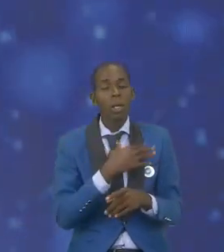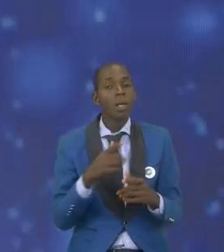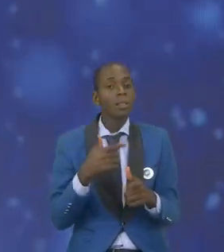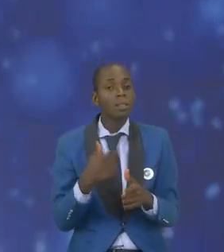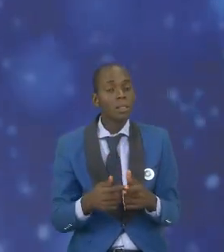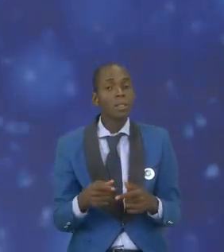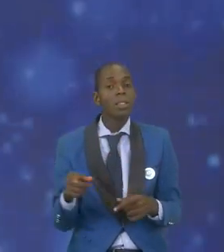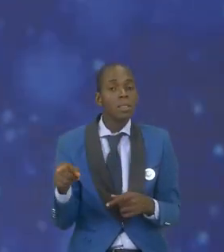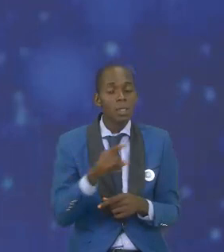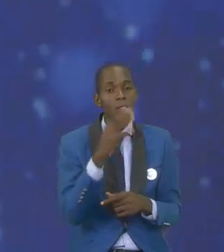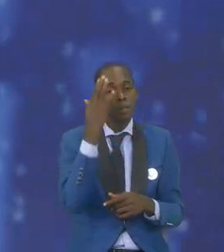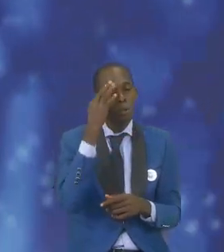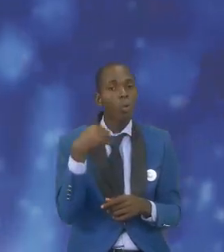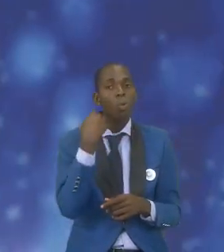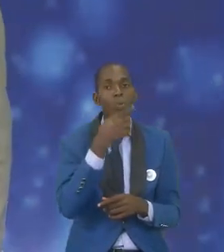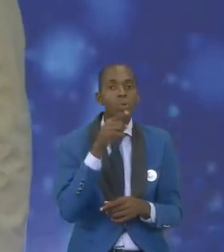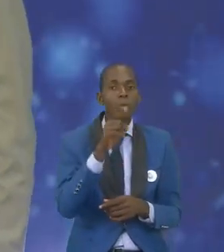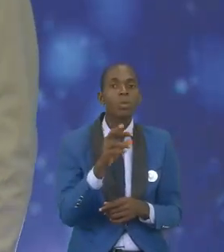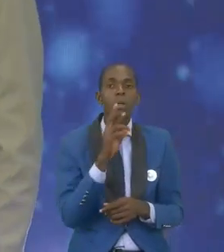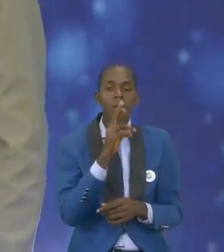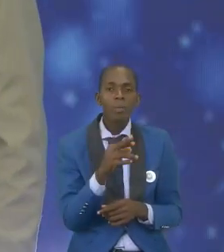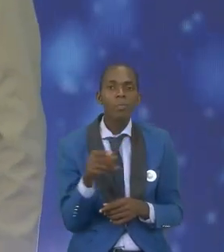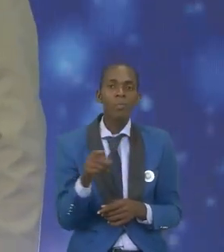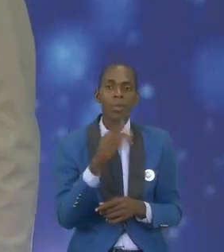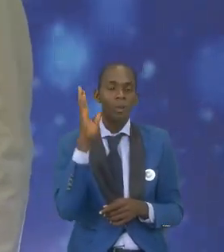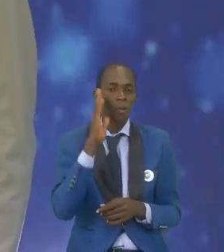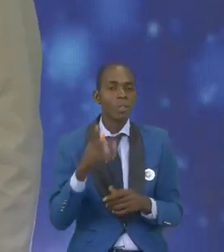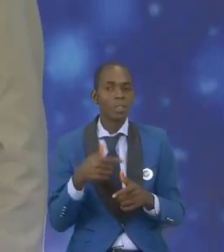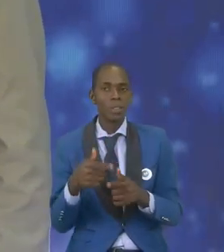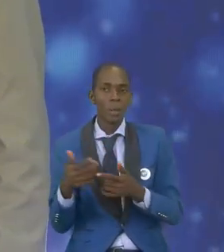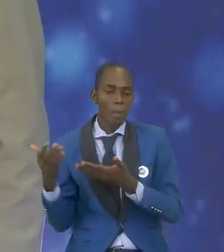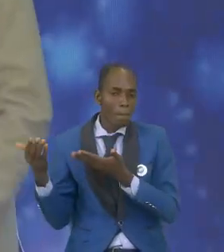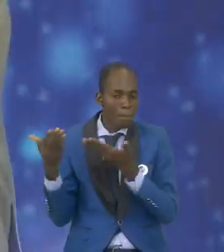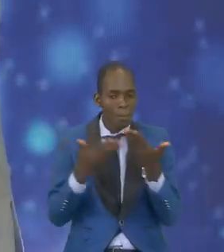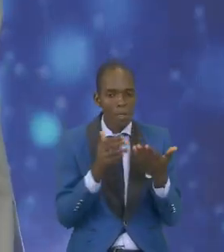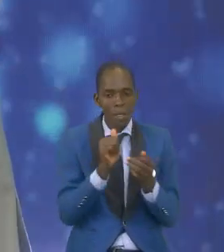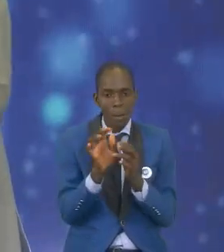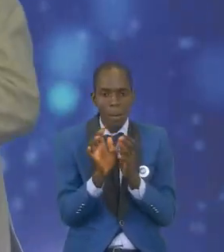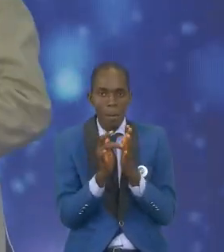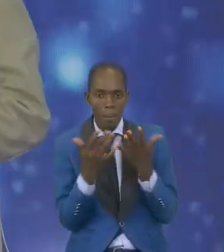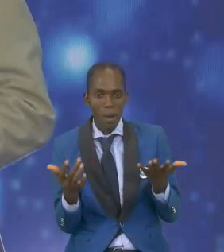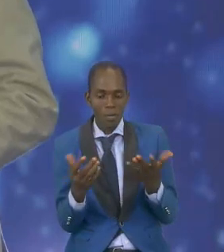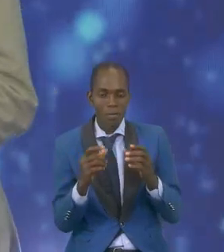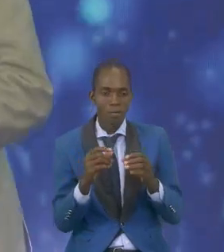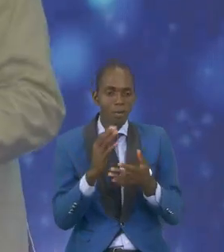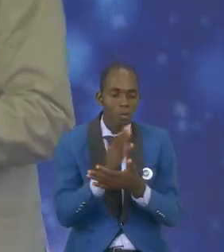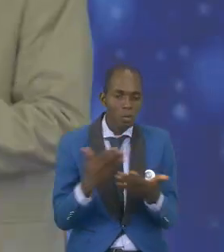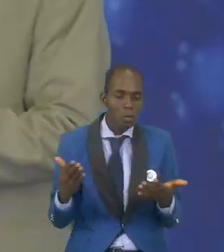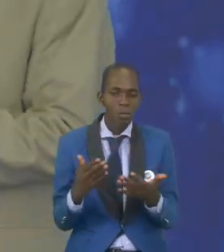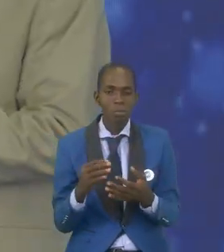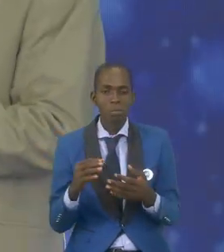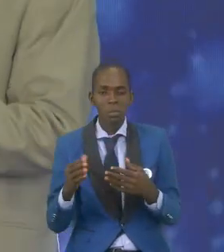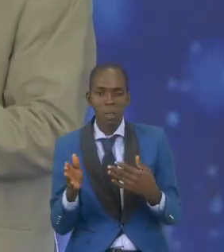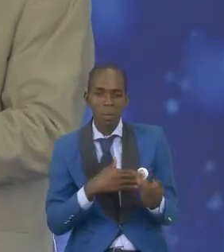know who you are. They will bring Bible. They bring a Bible verse. They'll bring something spiritual.